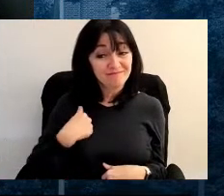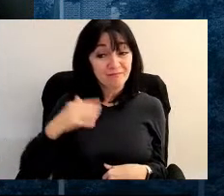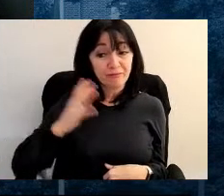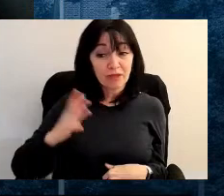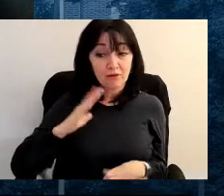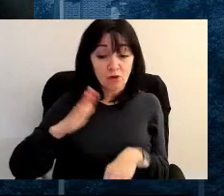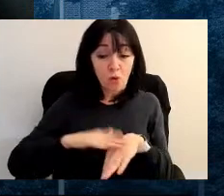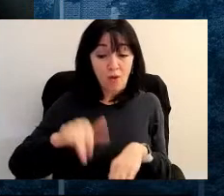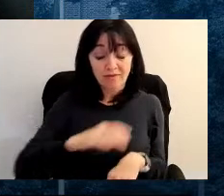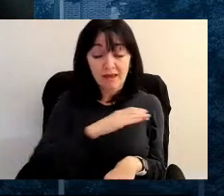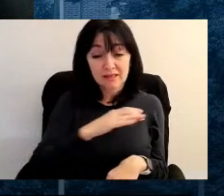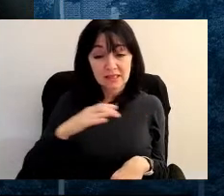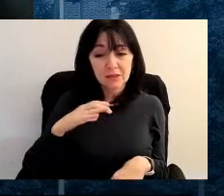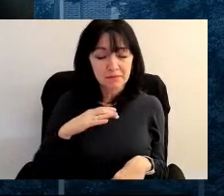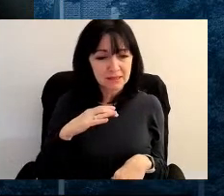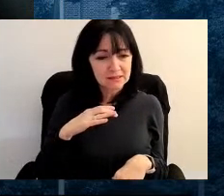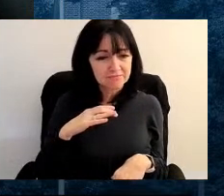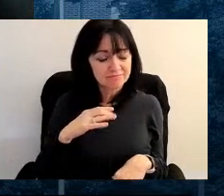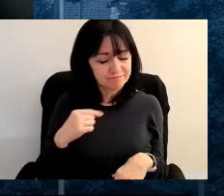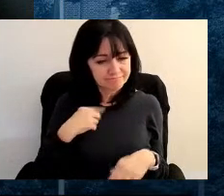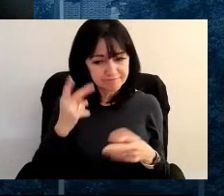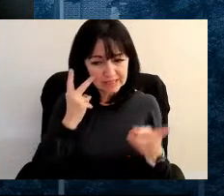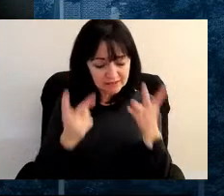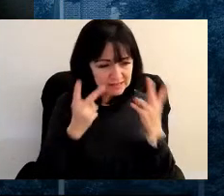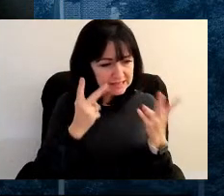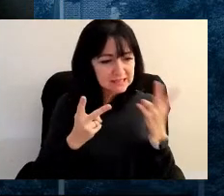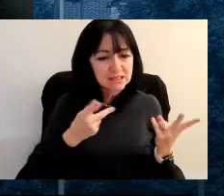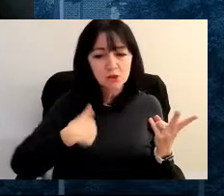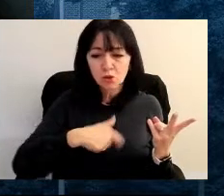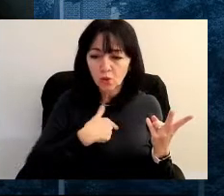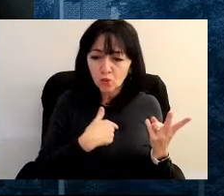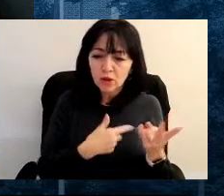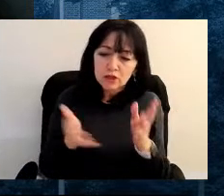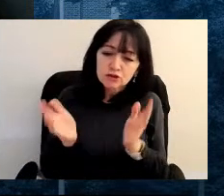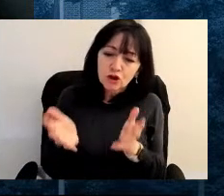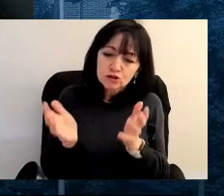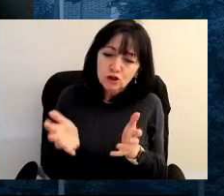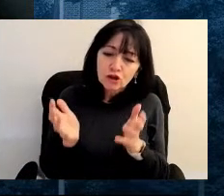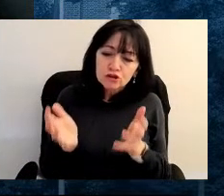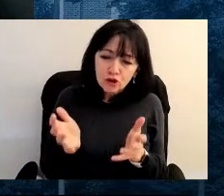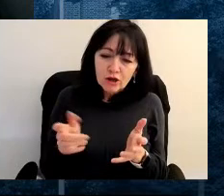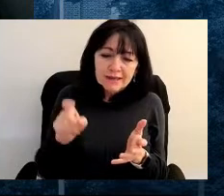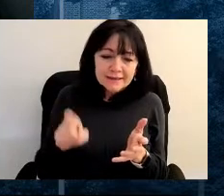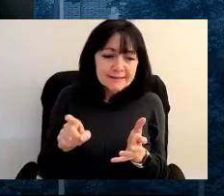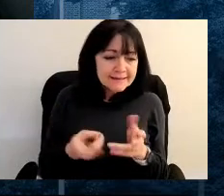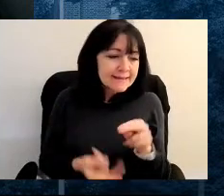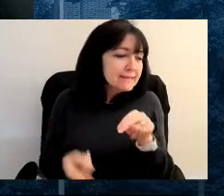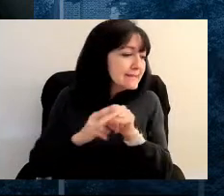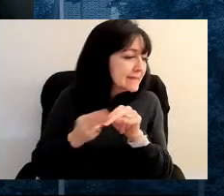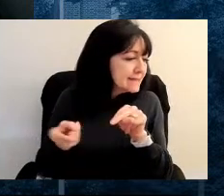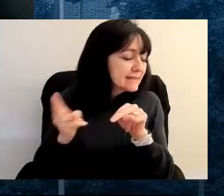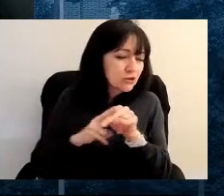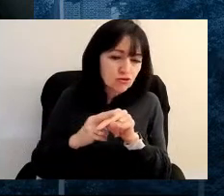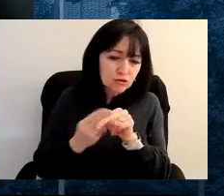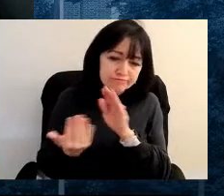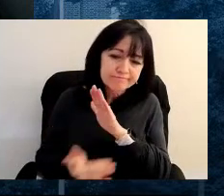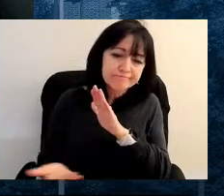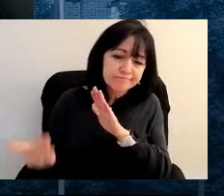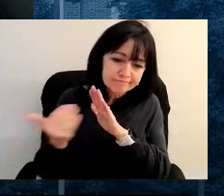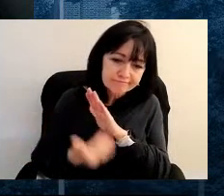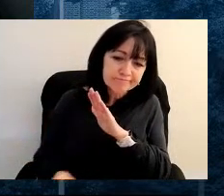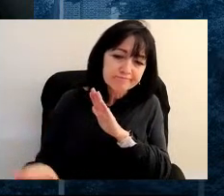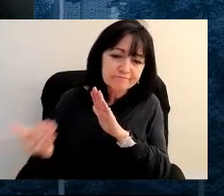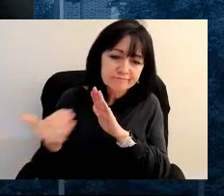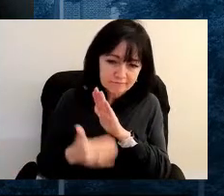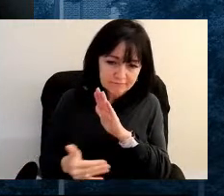to office, I have seen how we have talked about the need for increased education compensation countless times. If